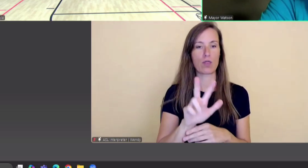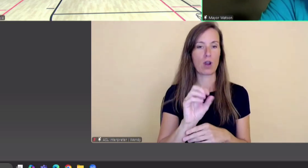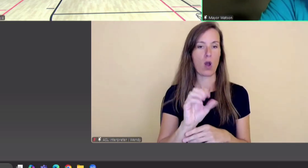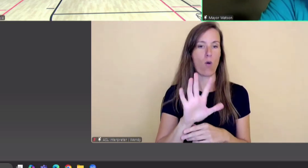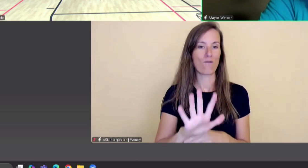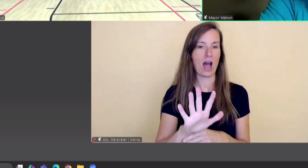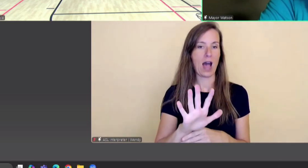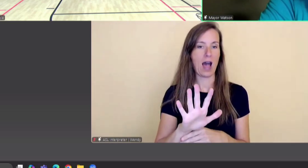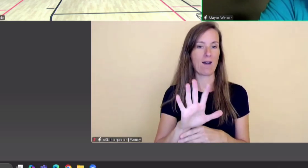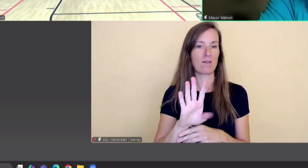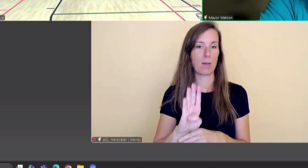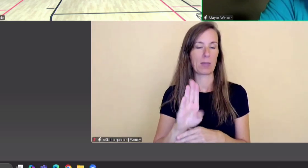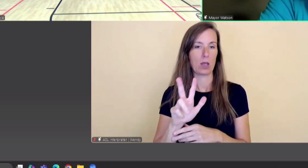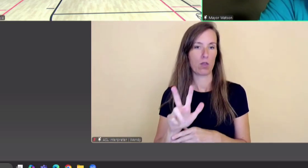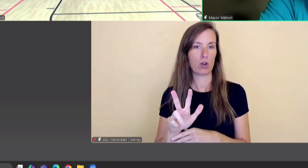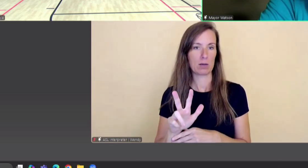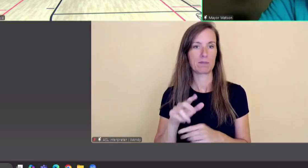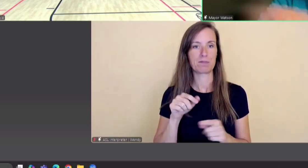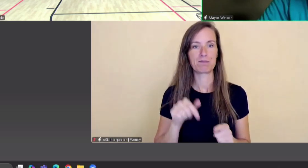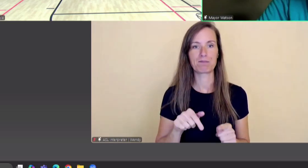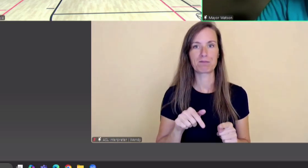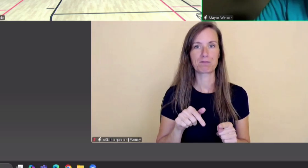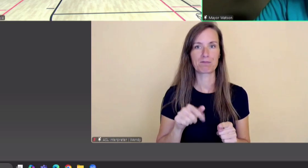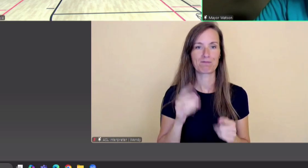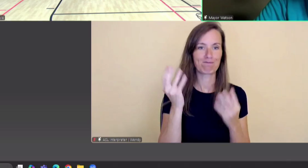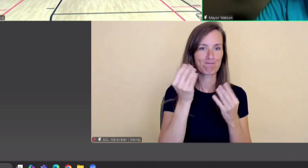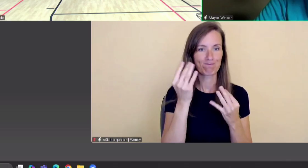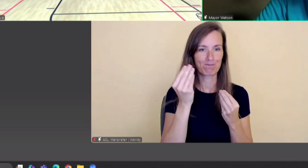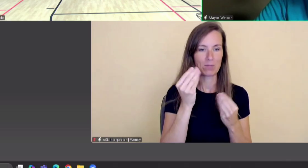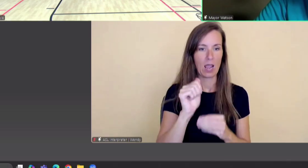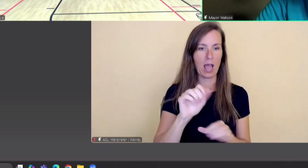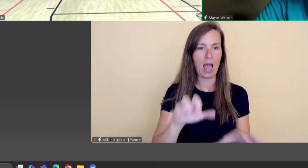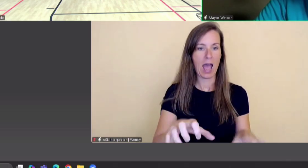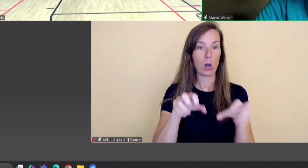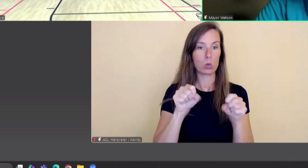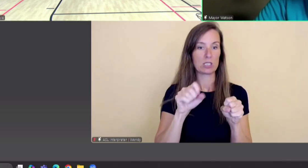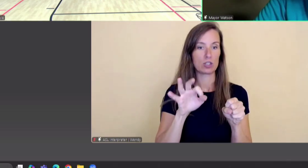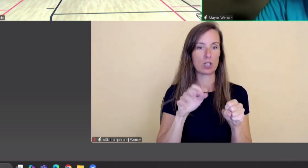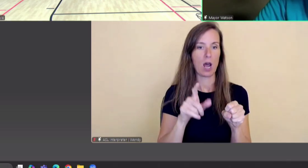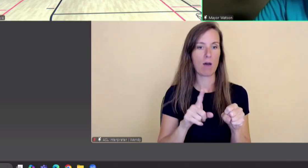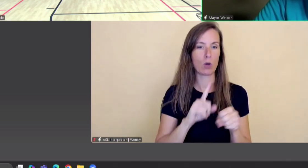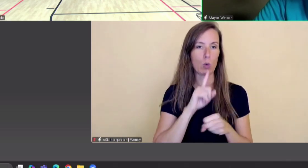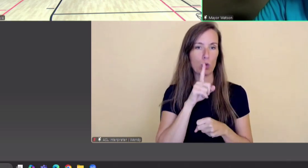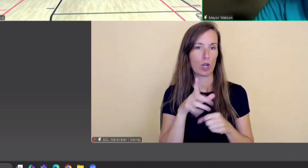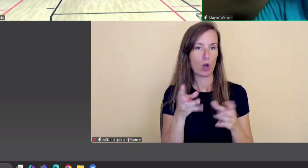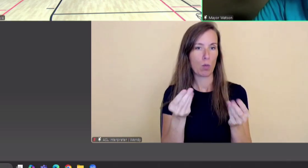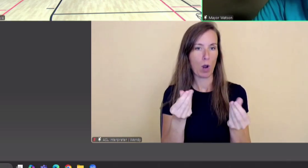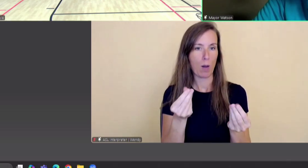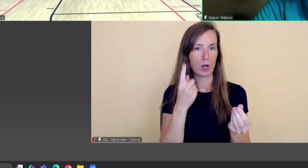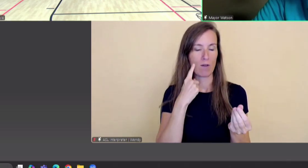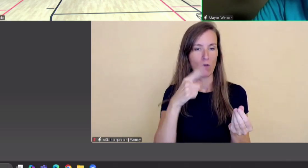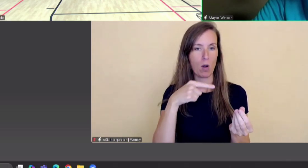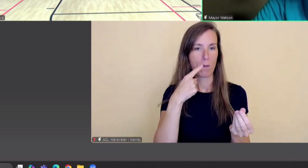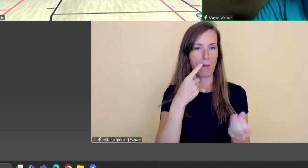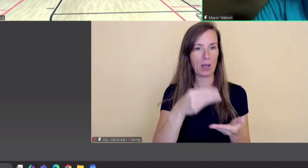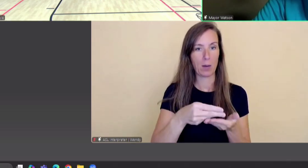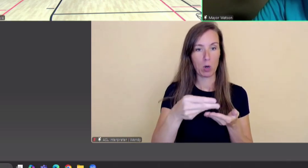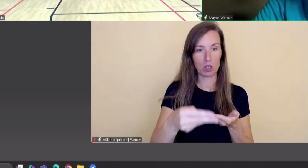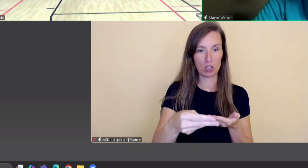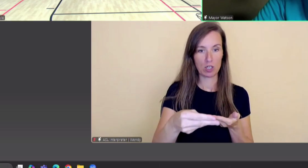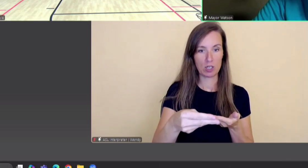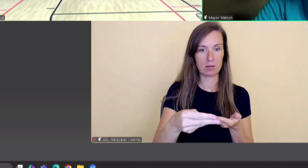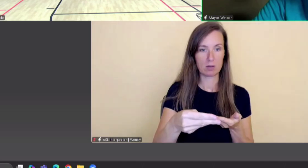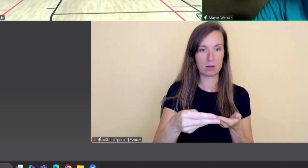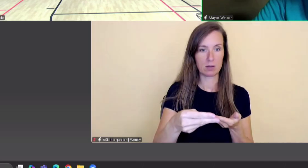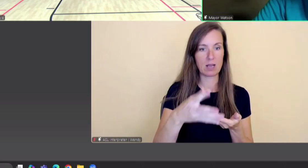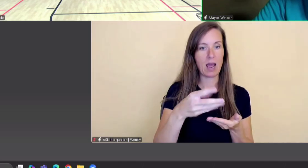3305B3, to consider the acquisition of real property for a public purpose and matters directly